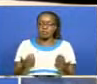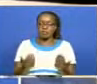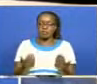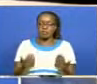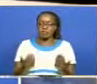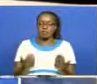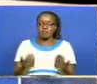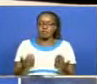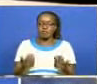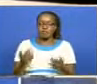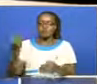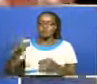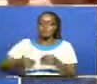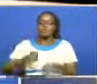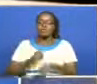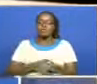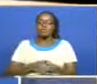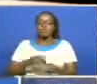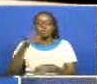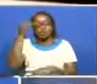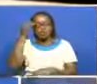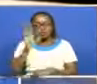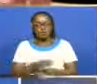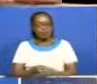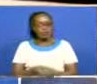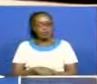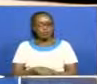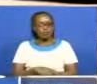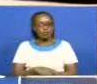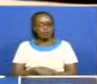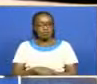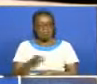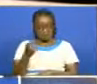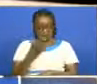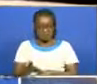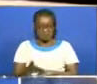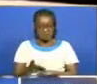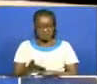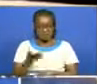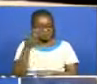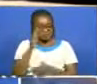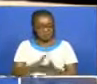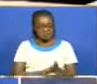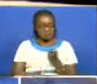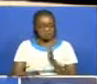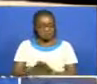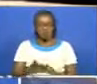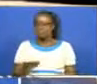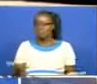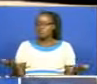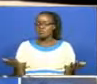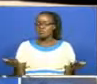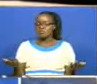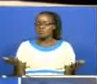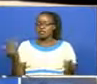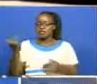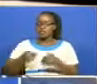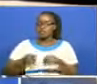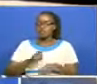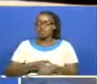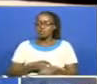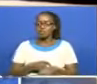I think the last time he was on site, we don't even know. He's not been on site for a long time. The last time